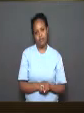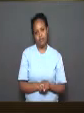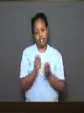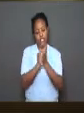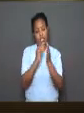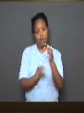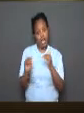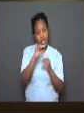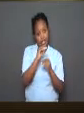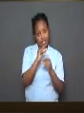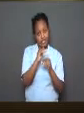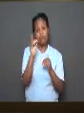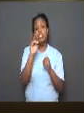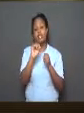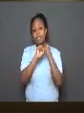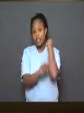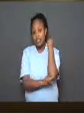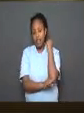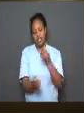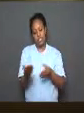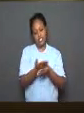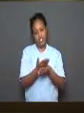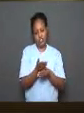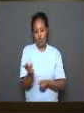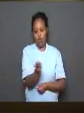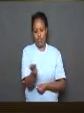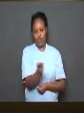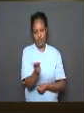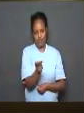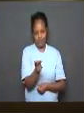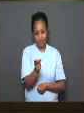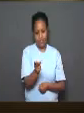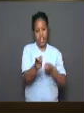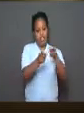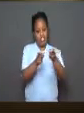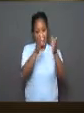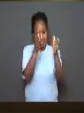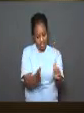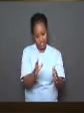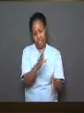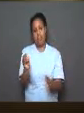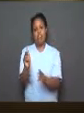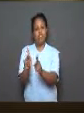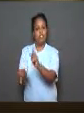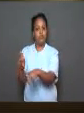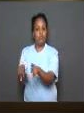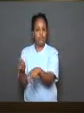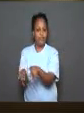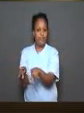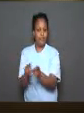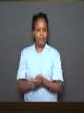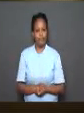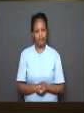law establishes restrictions both for those who govern and